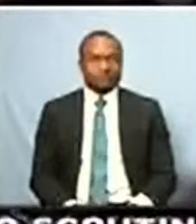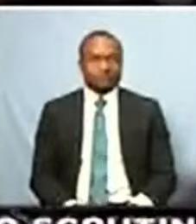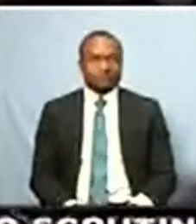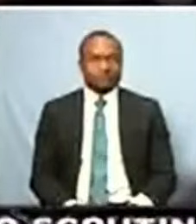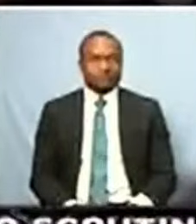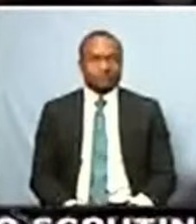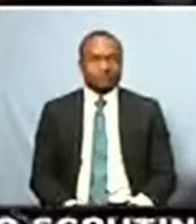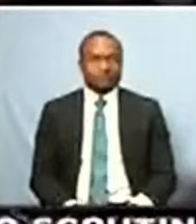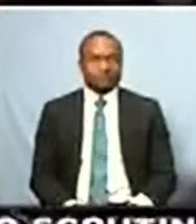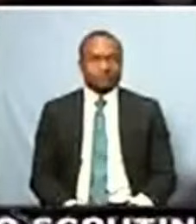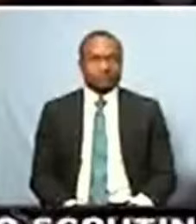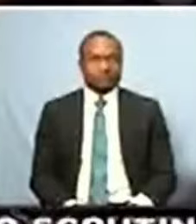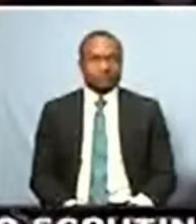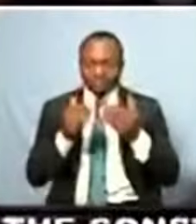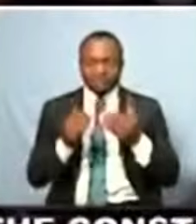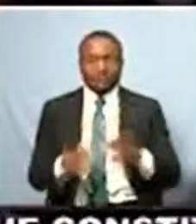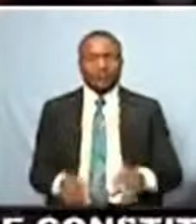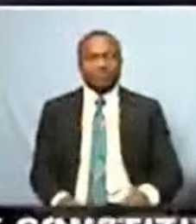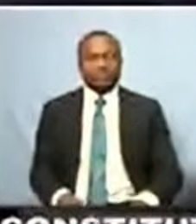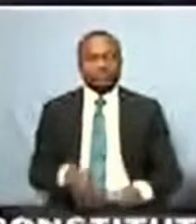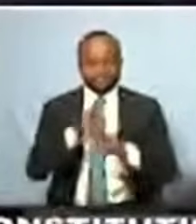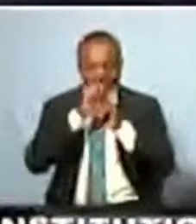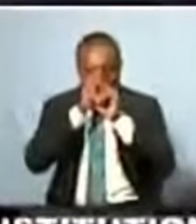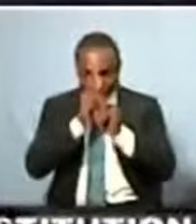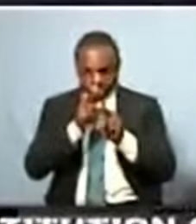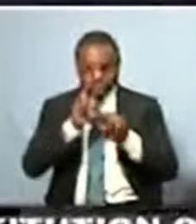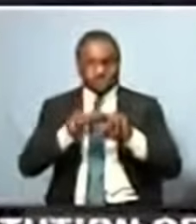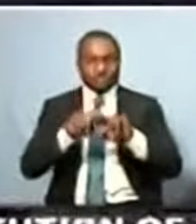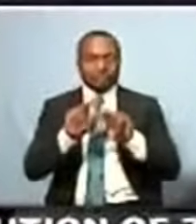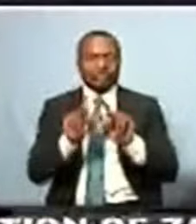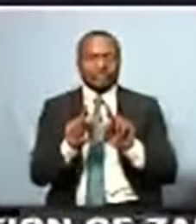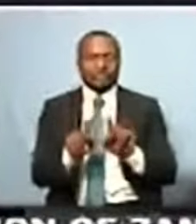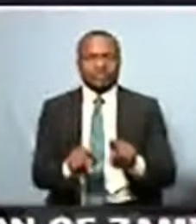Thank you, Honorable Chairperson.